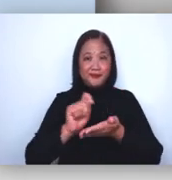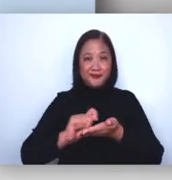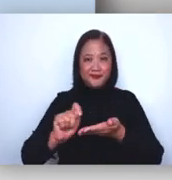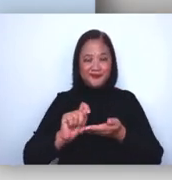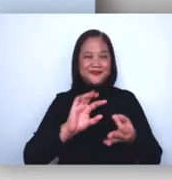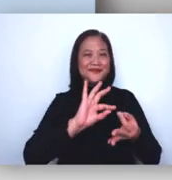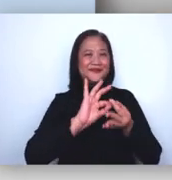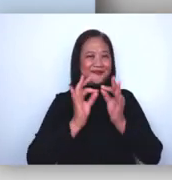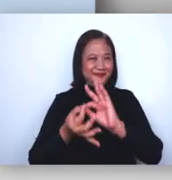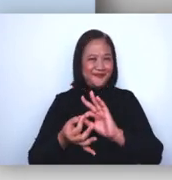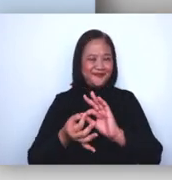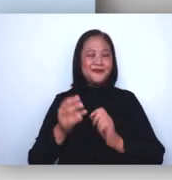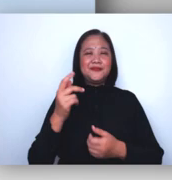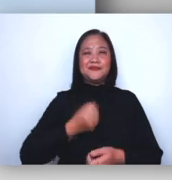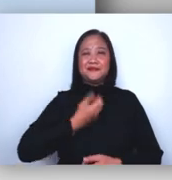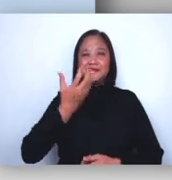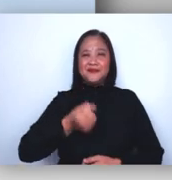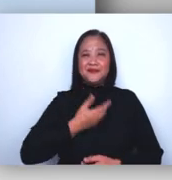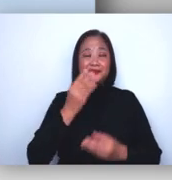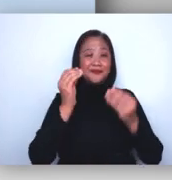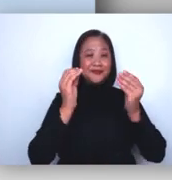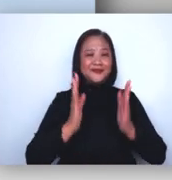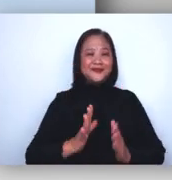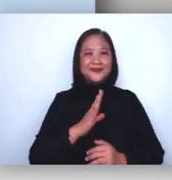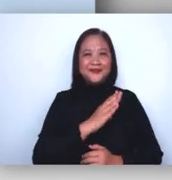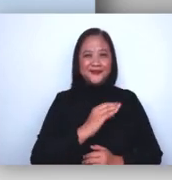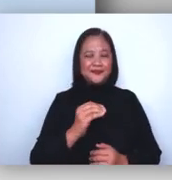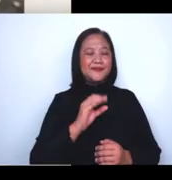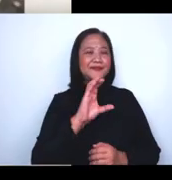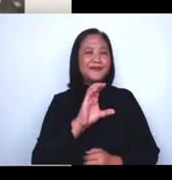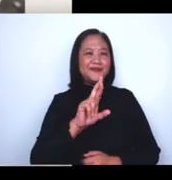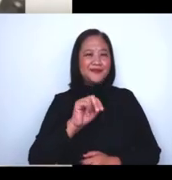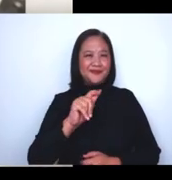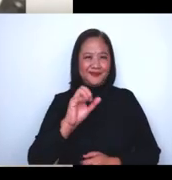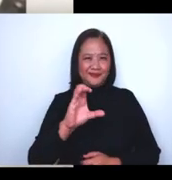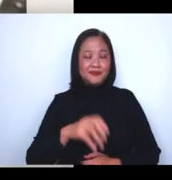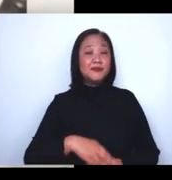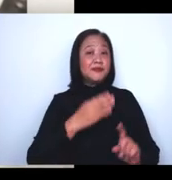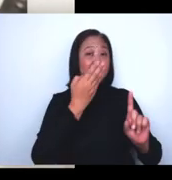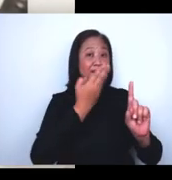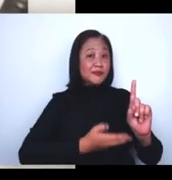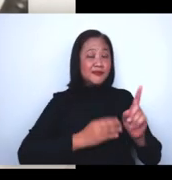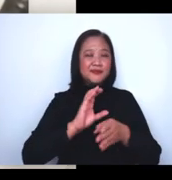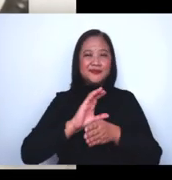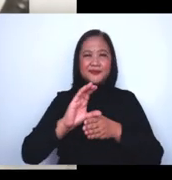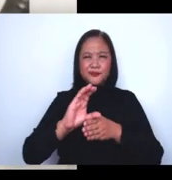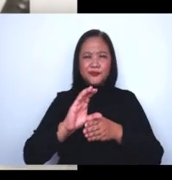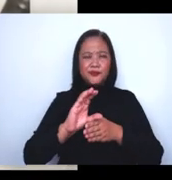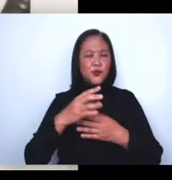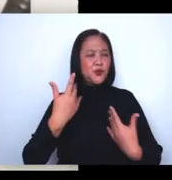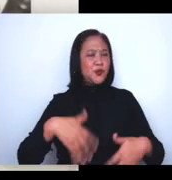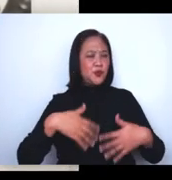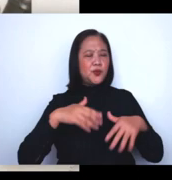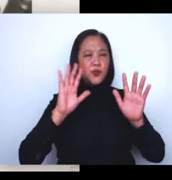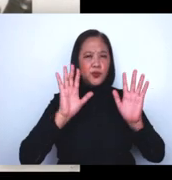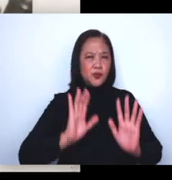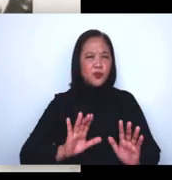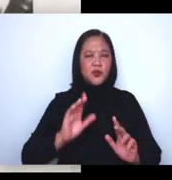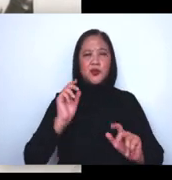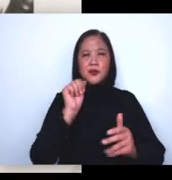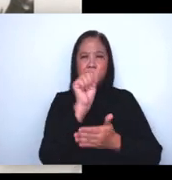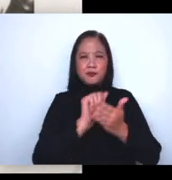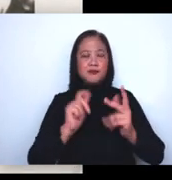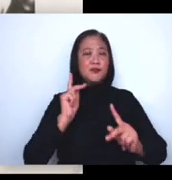translator, poet, teacher, and critic. He marked his career with prolific artistic